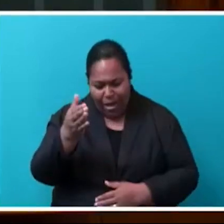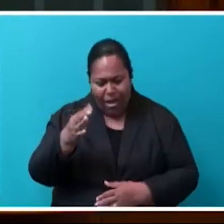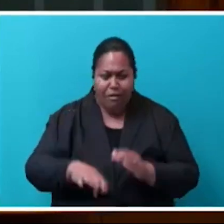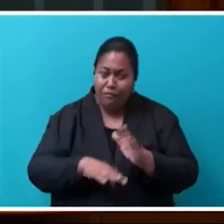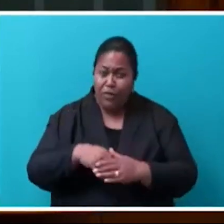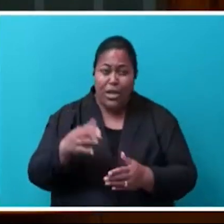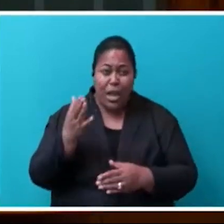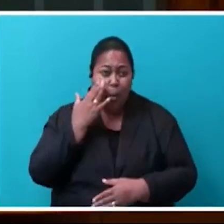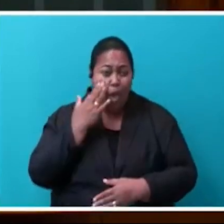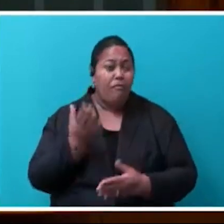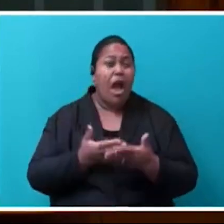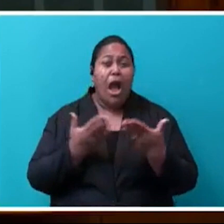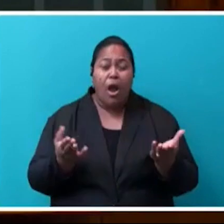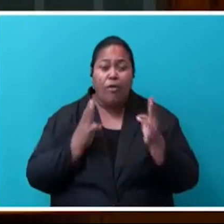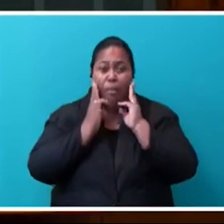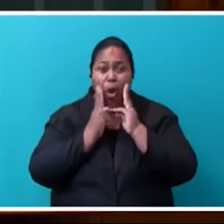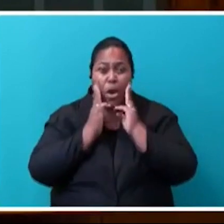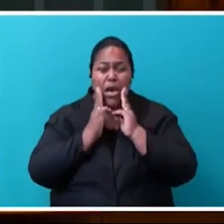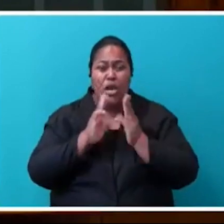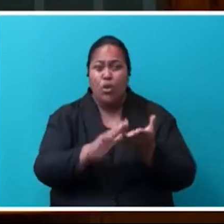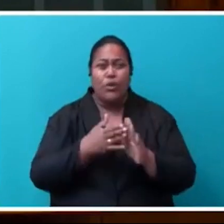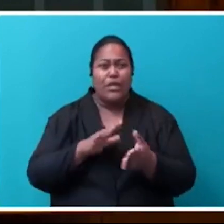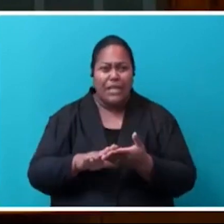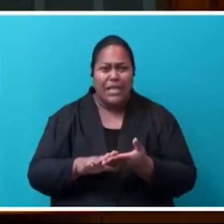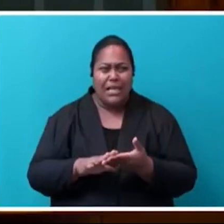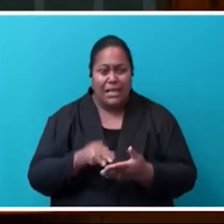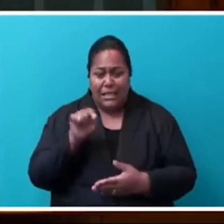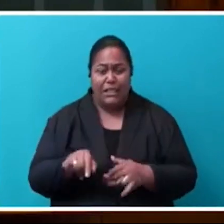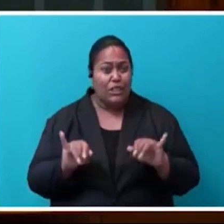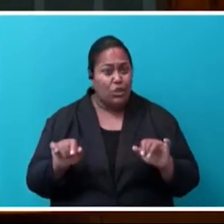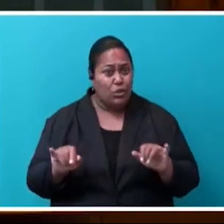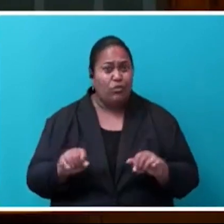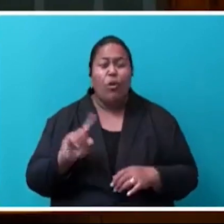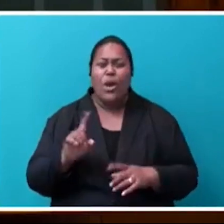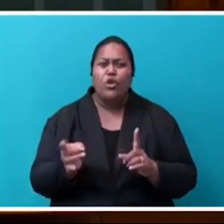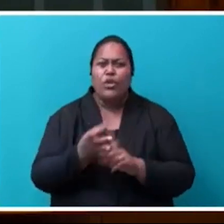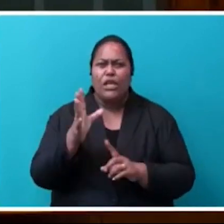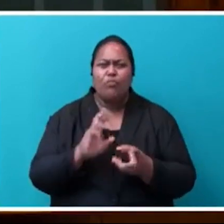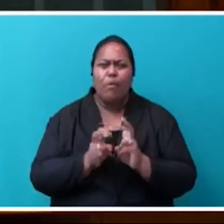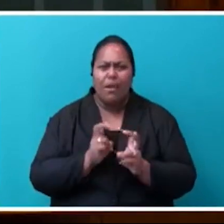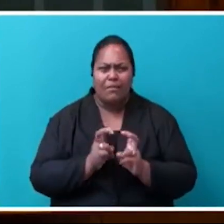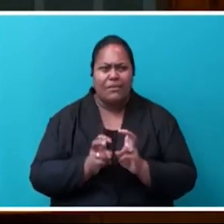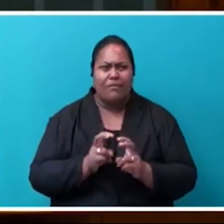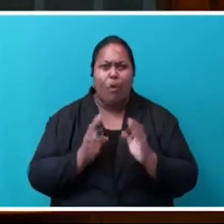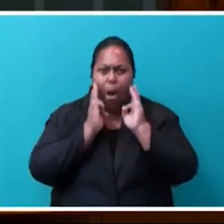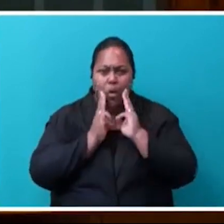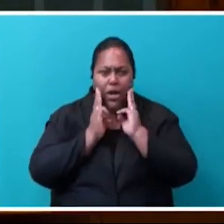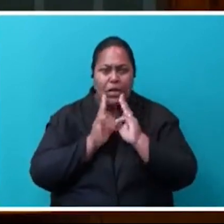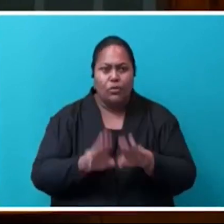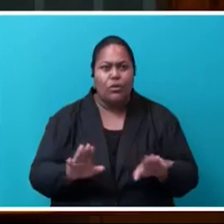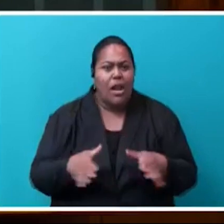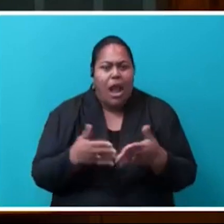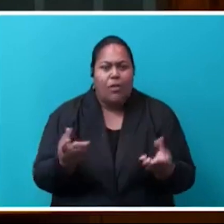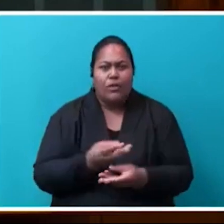the Maori community and the New Zealand government have treated this issue in terms of the unique problems facing the Maori and how they